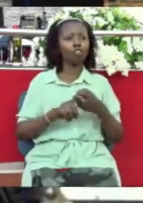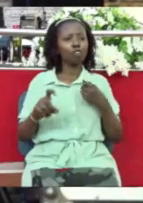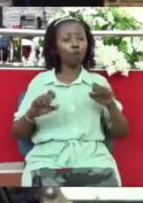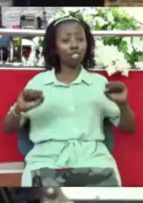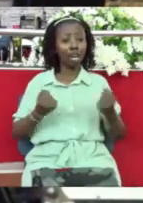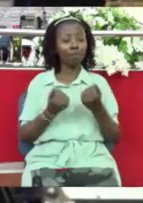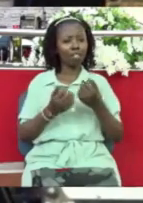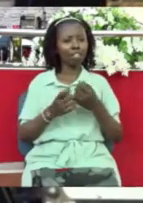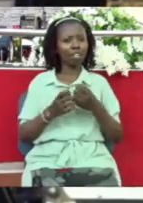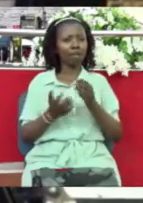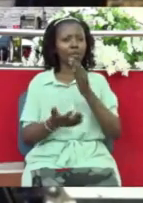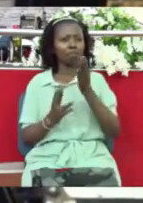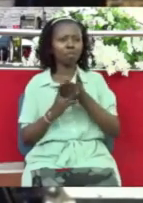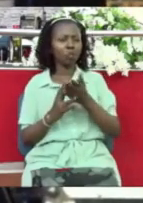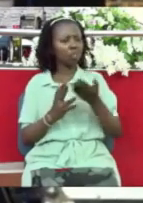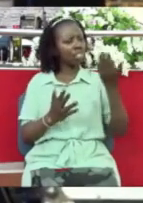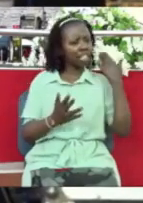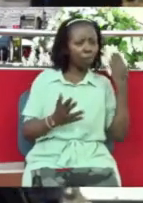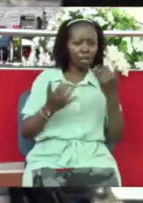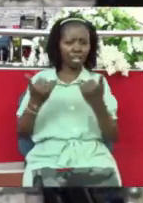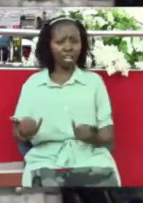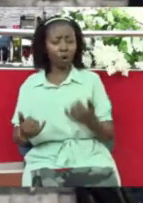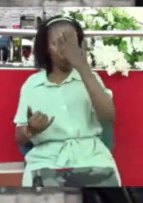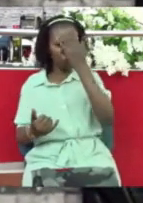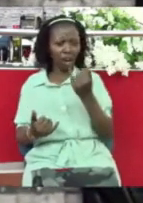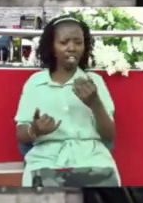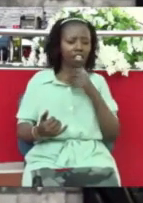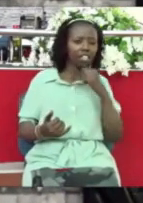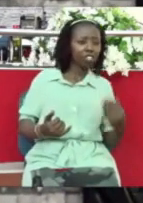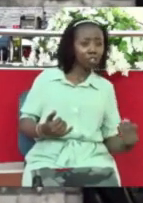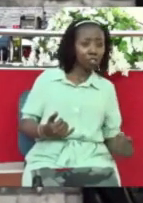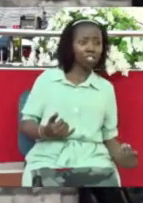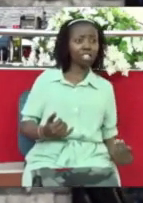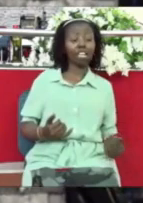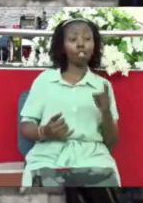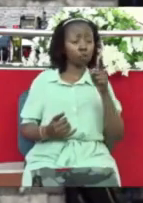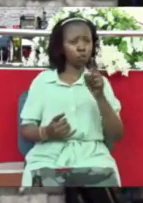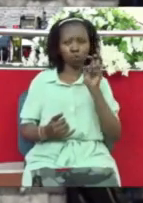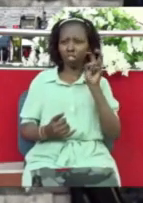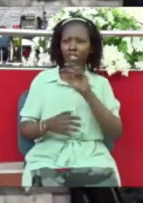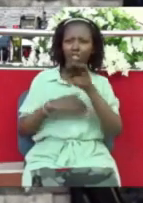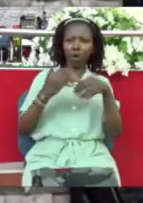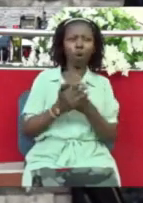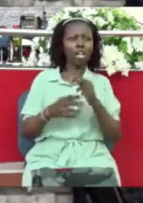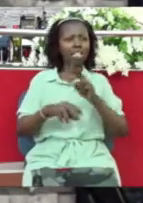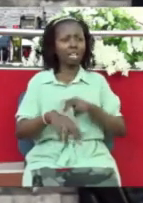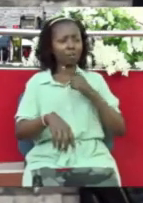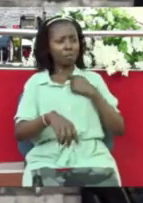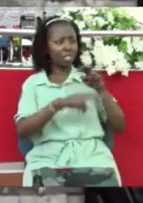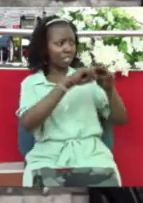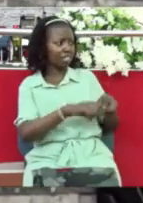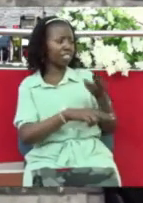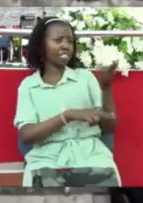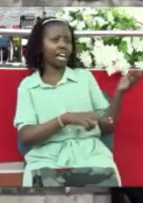yao na hawa wajuku sasa. Because those grandchildren, kwa sababu hawa wajuku, and you have seen them, na busha wao, even when I sit there, hata nikikaa, when they